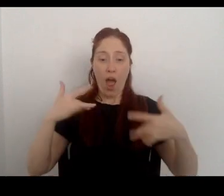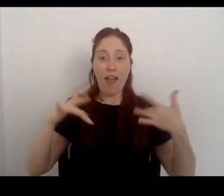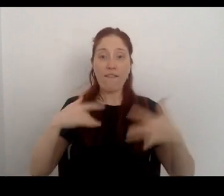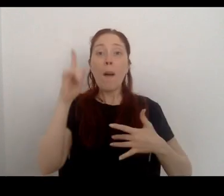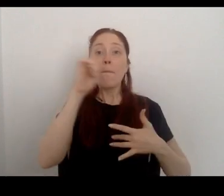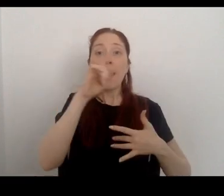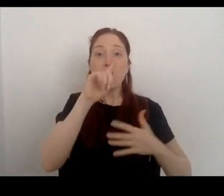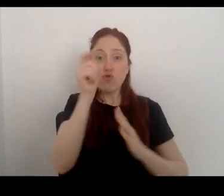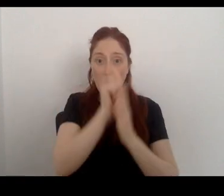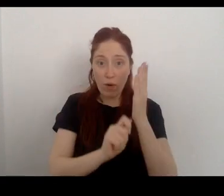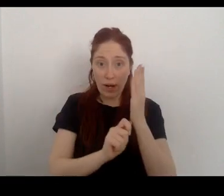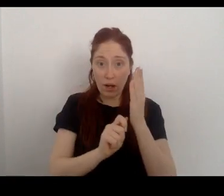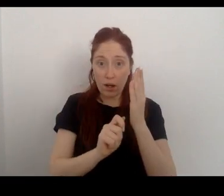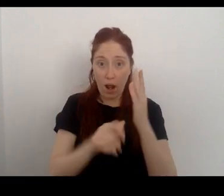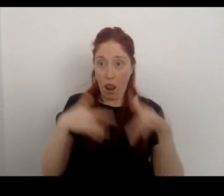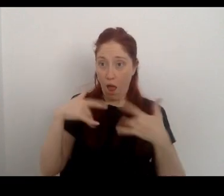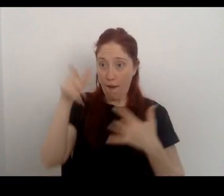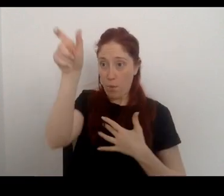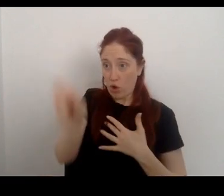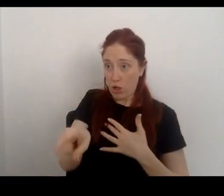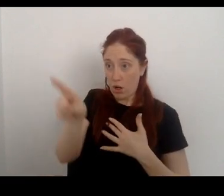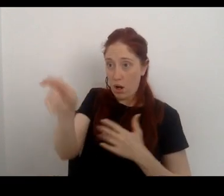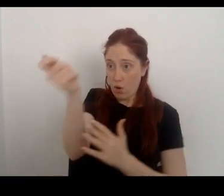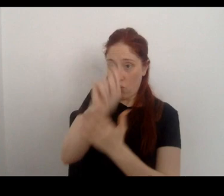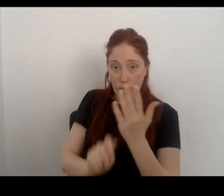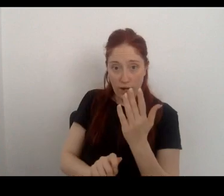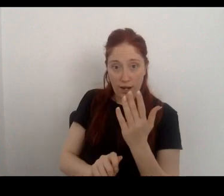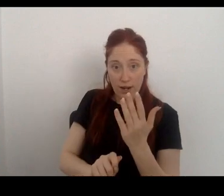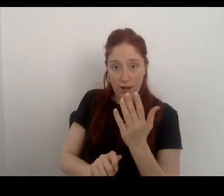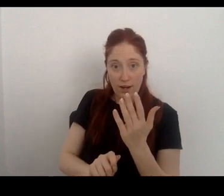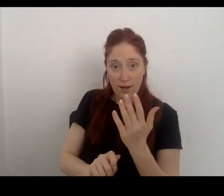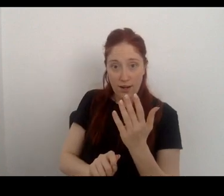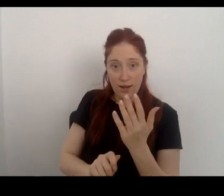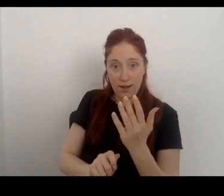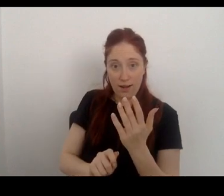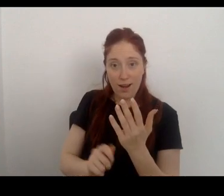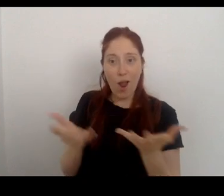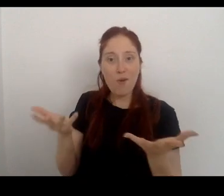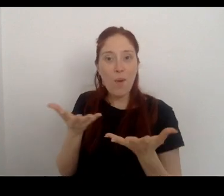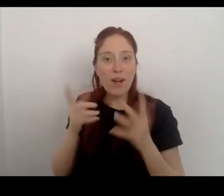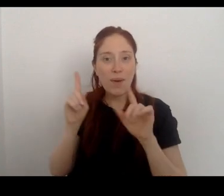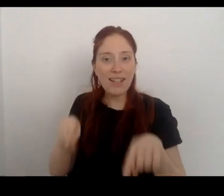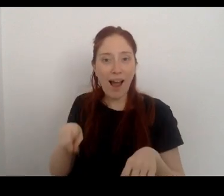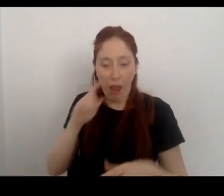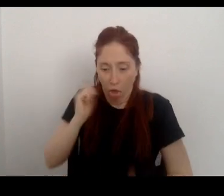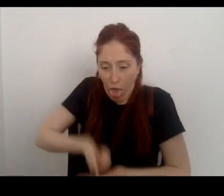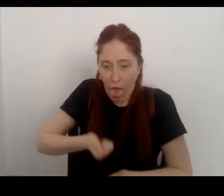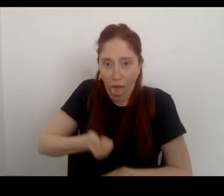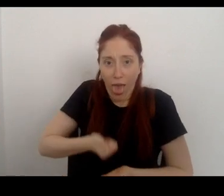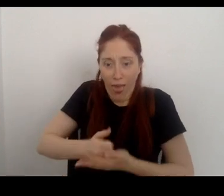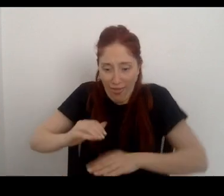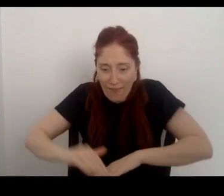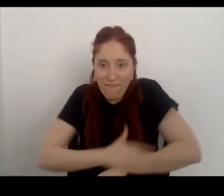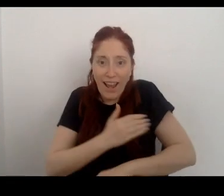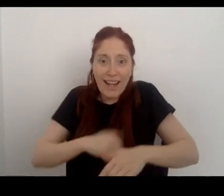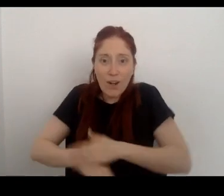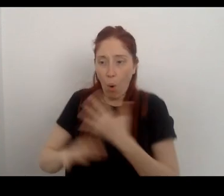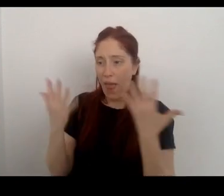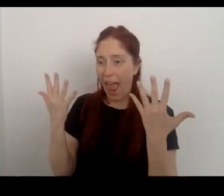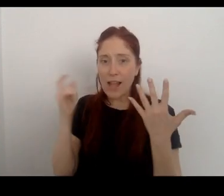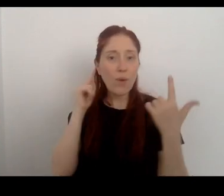we very rarely start off by drawing the figure by starting off with a toe or a finger or an earlobe. It's